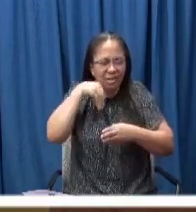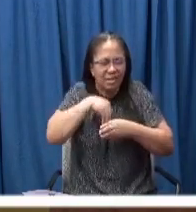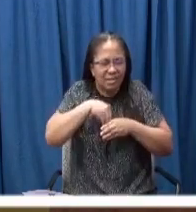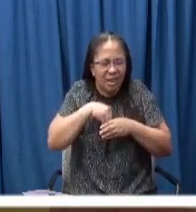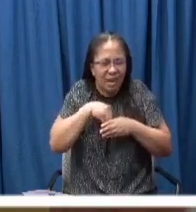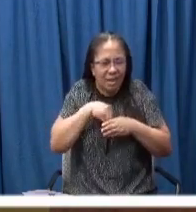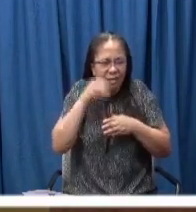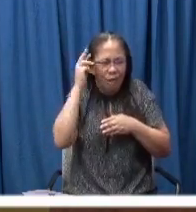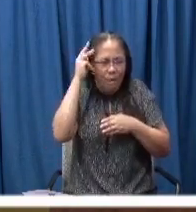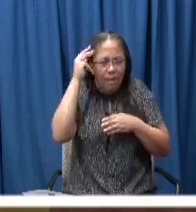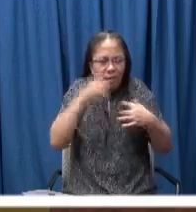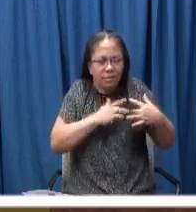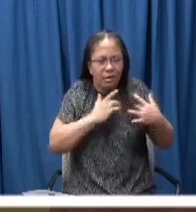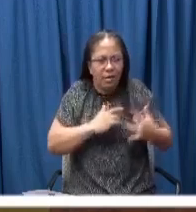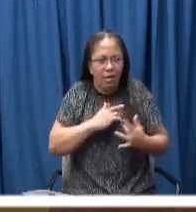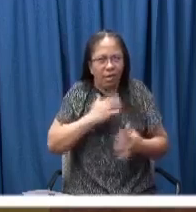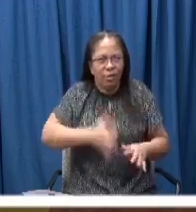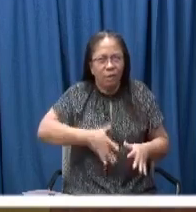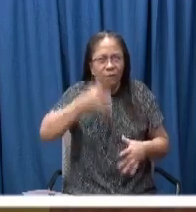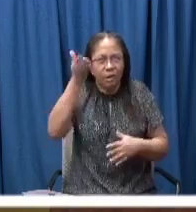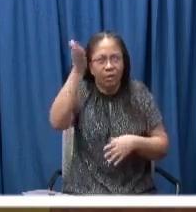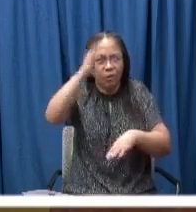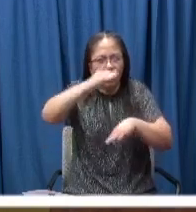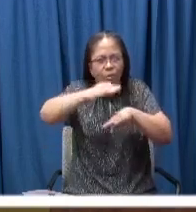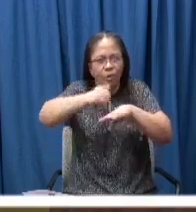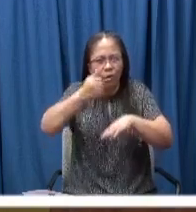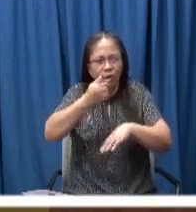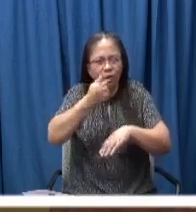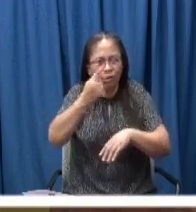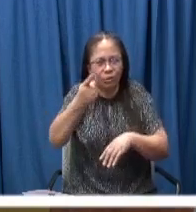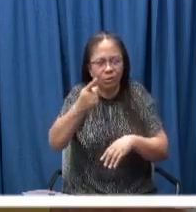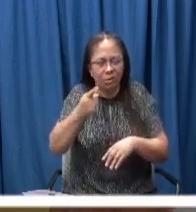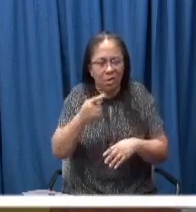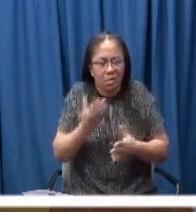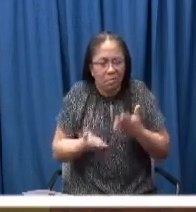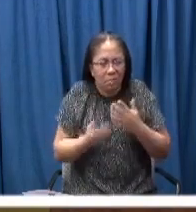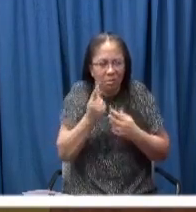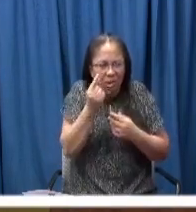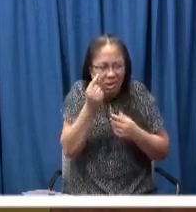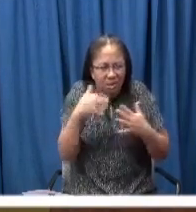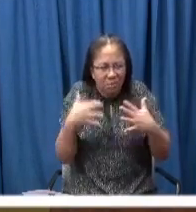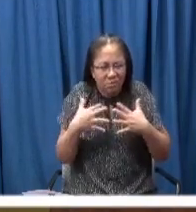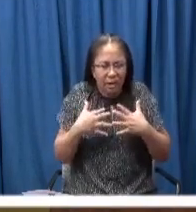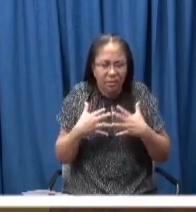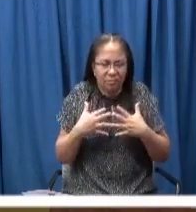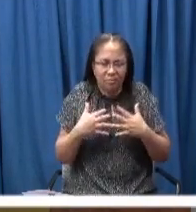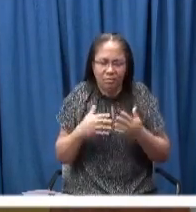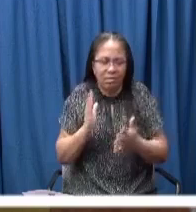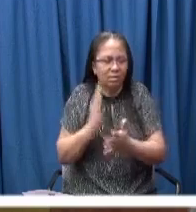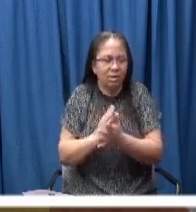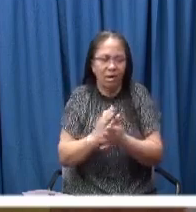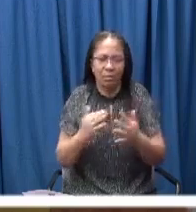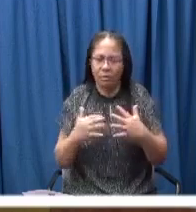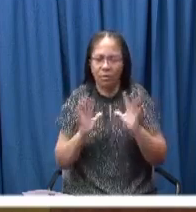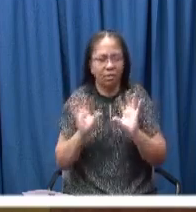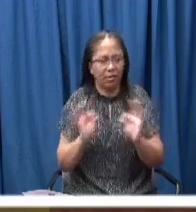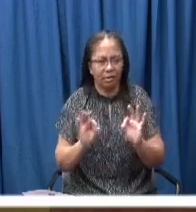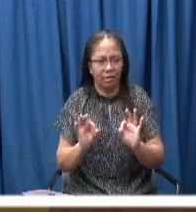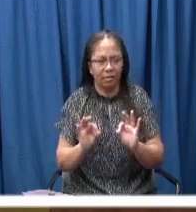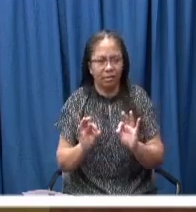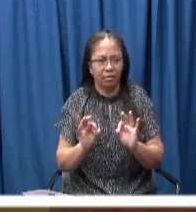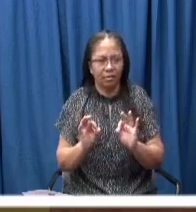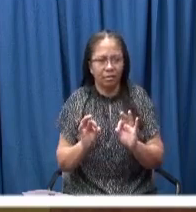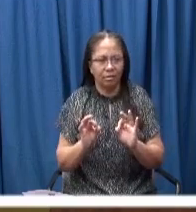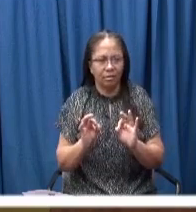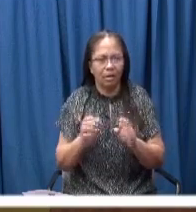to serve God in a way that is terrifying you right now, don't be terrified and run. Go into